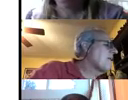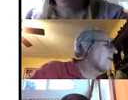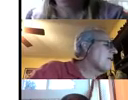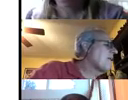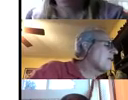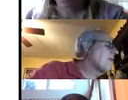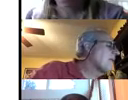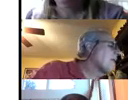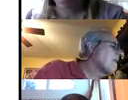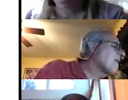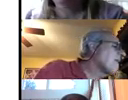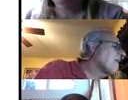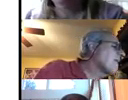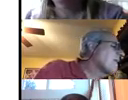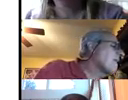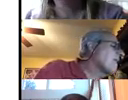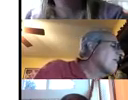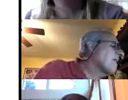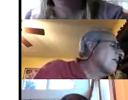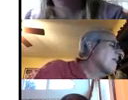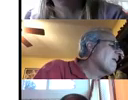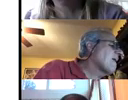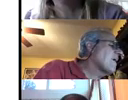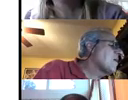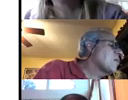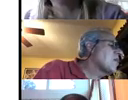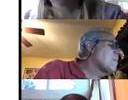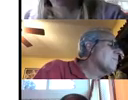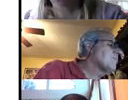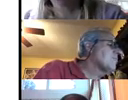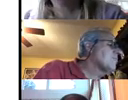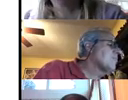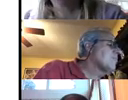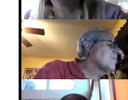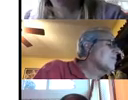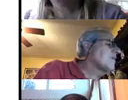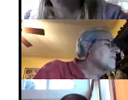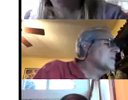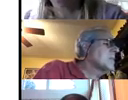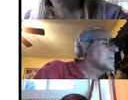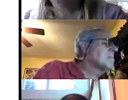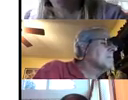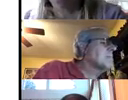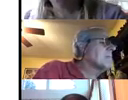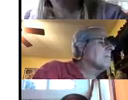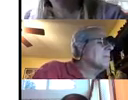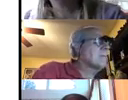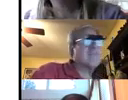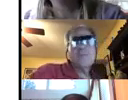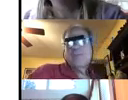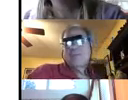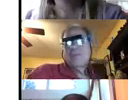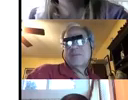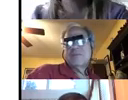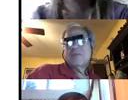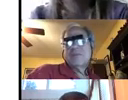Or what are some things that are being revealed? Yeah. Just a conversation also around the lines